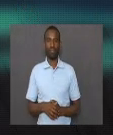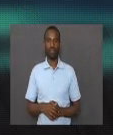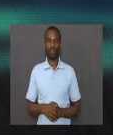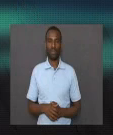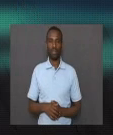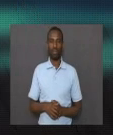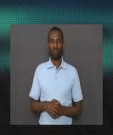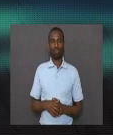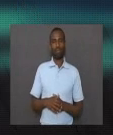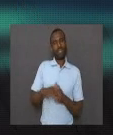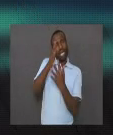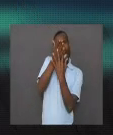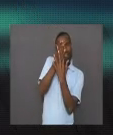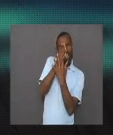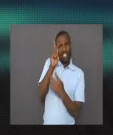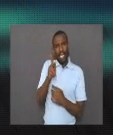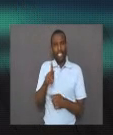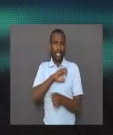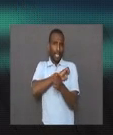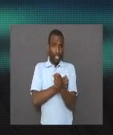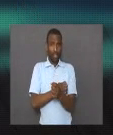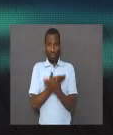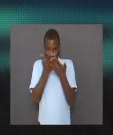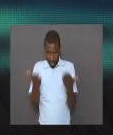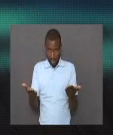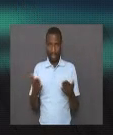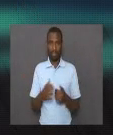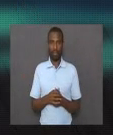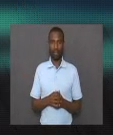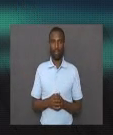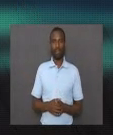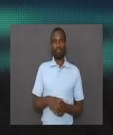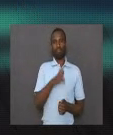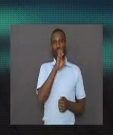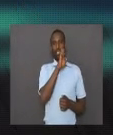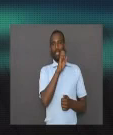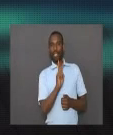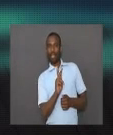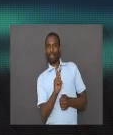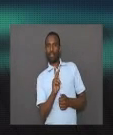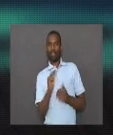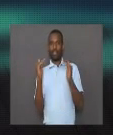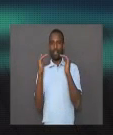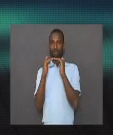For the average kinetic energy of a particle, EK equals